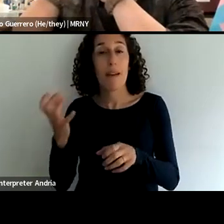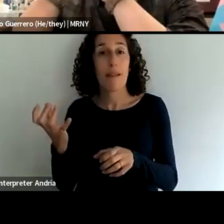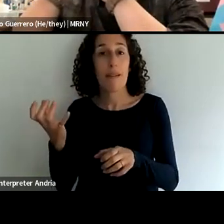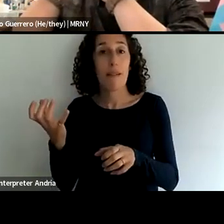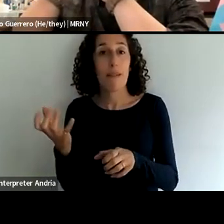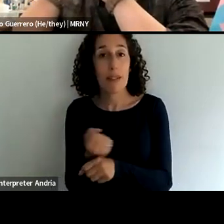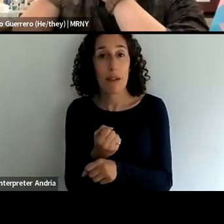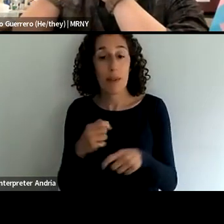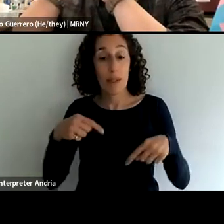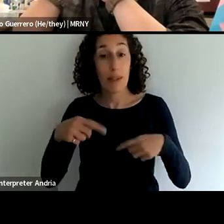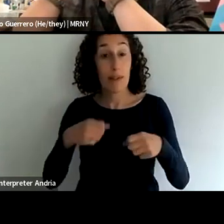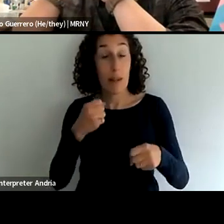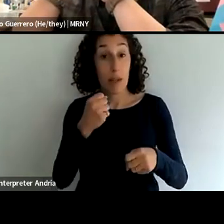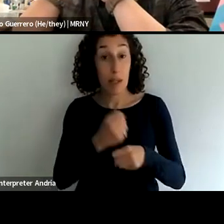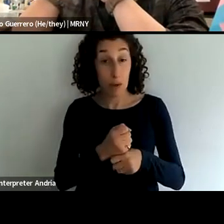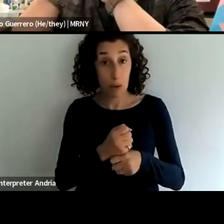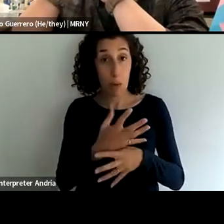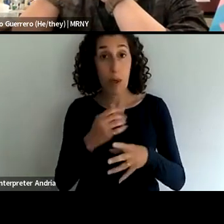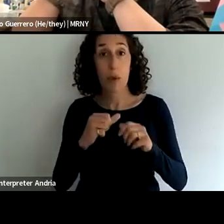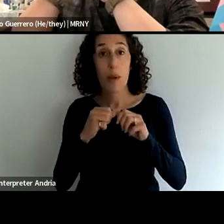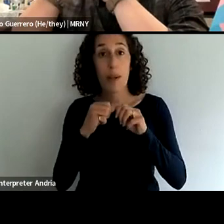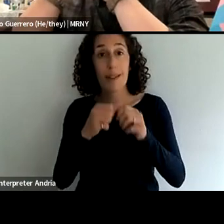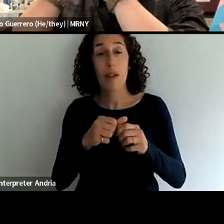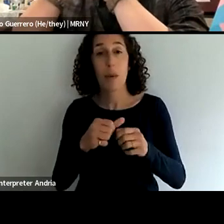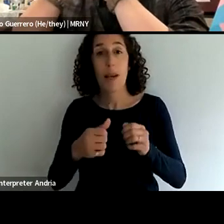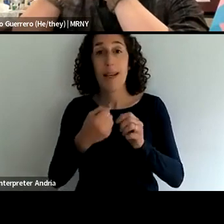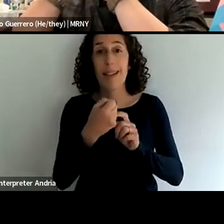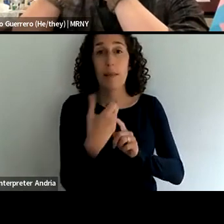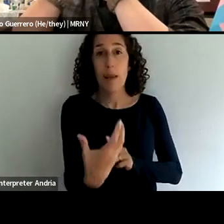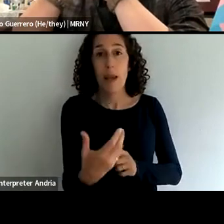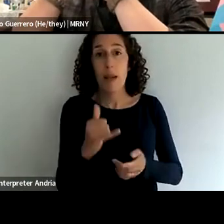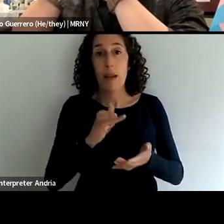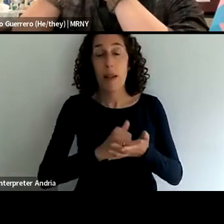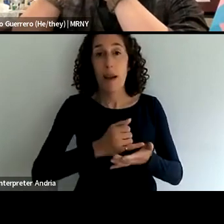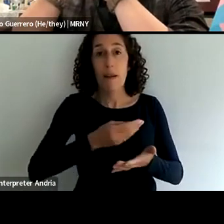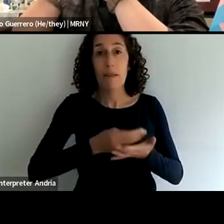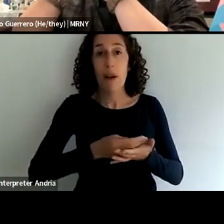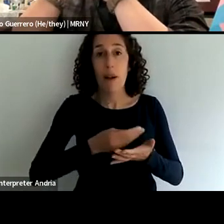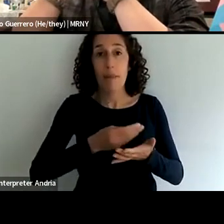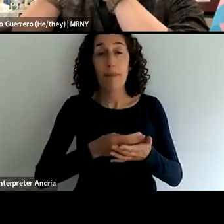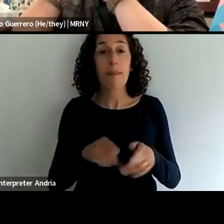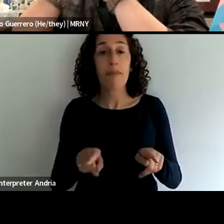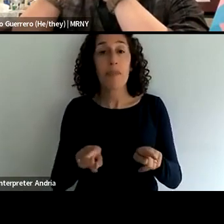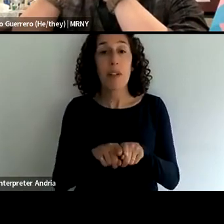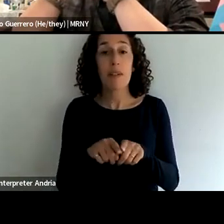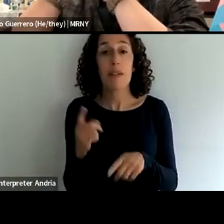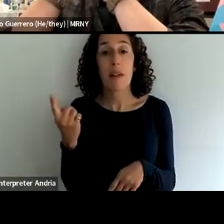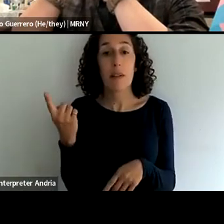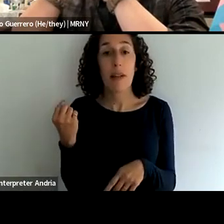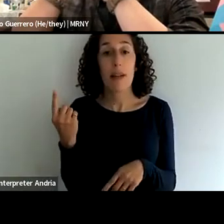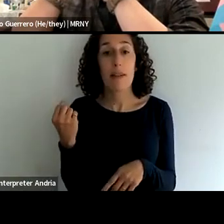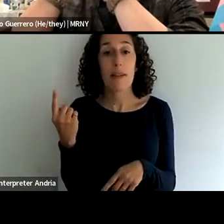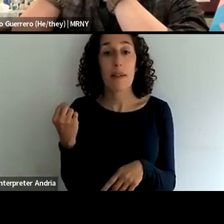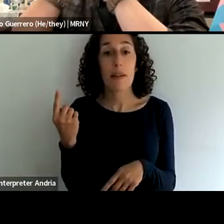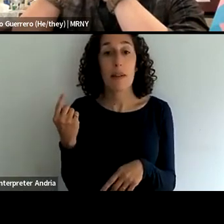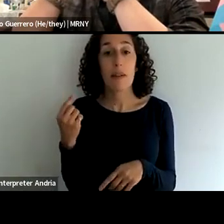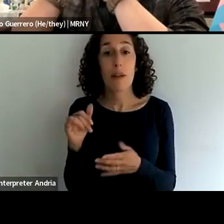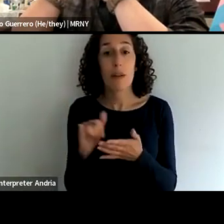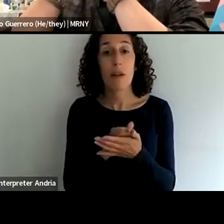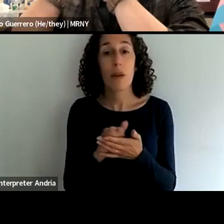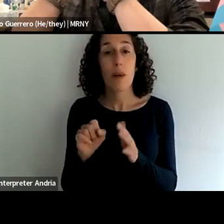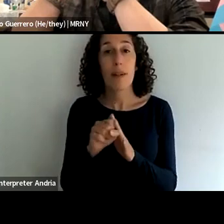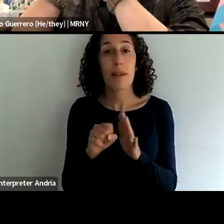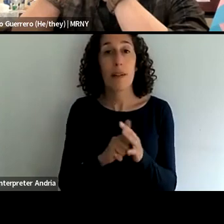equitably. Just as last year, in their one house budget, the New York State Assembly